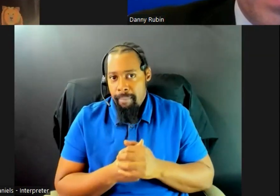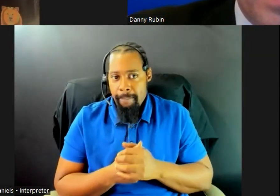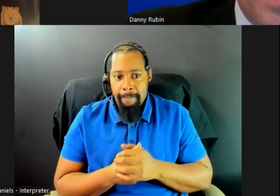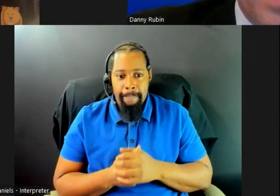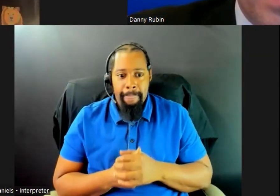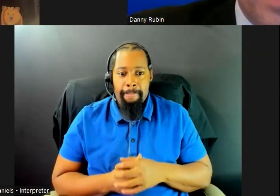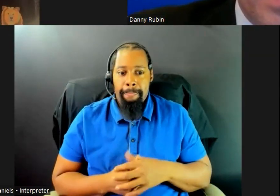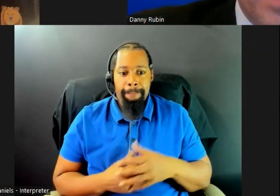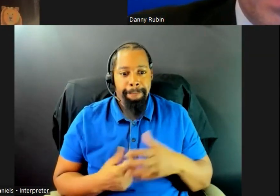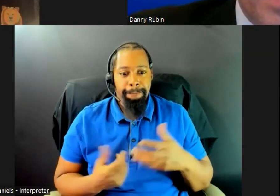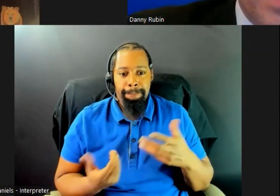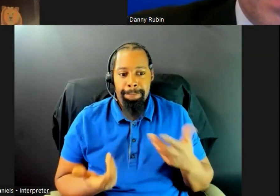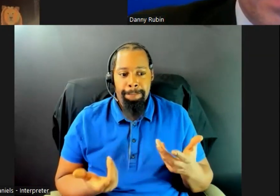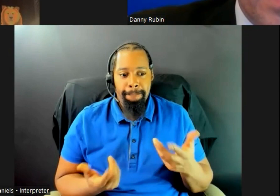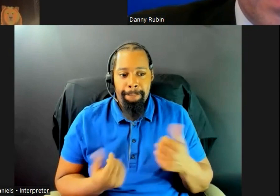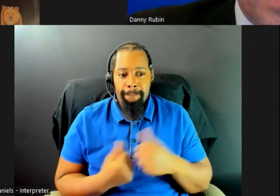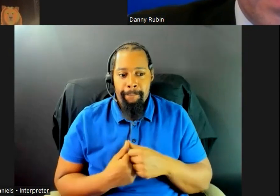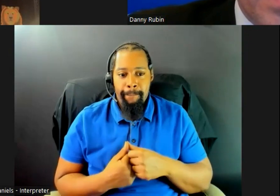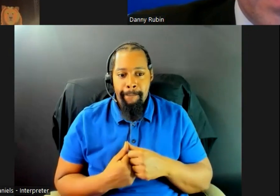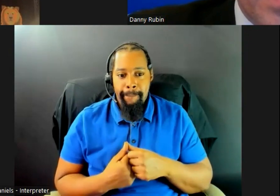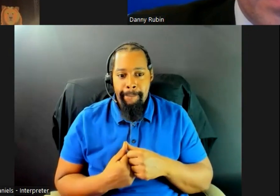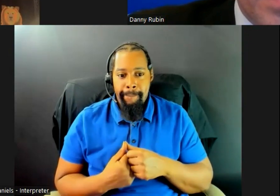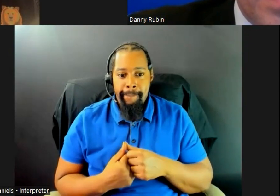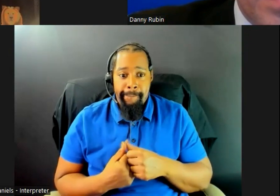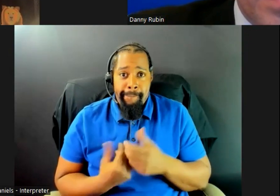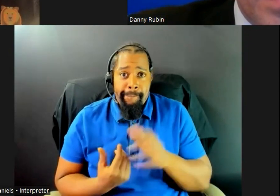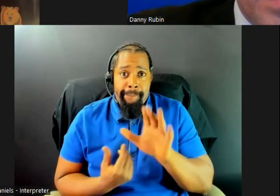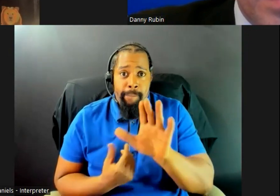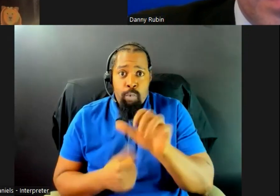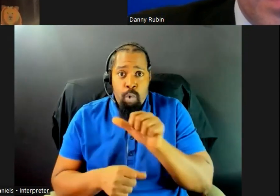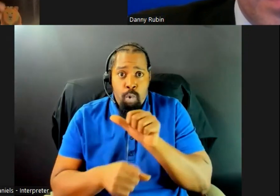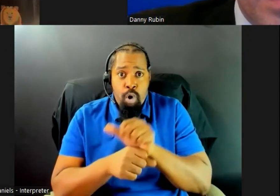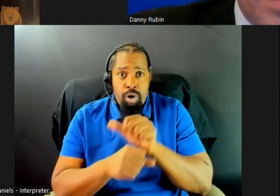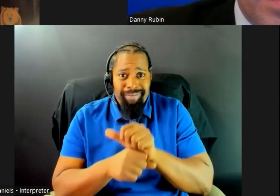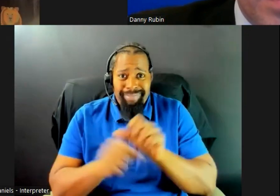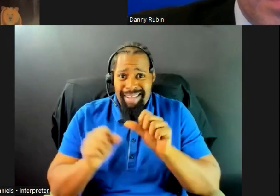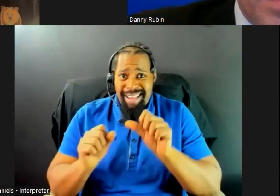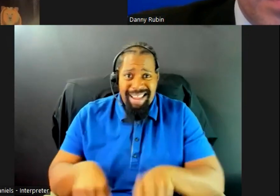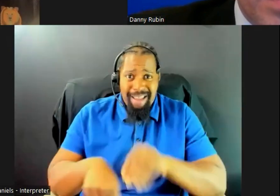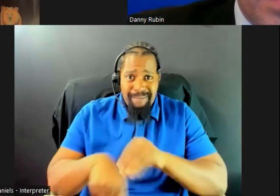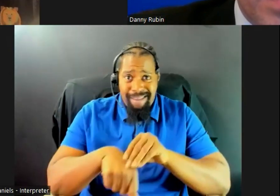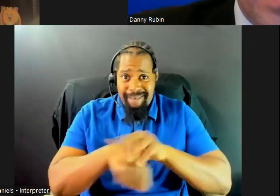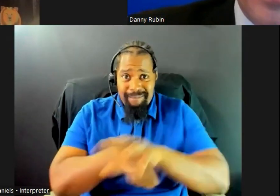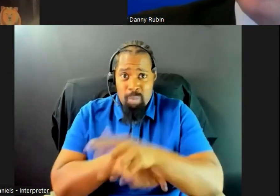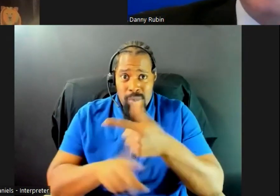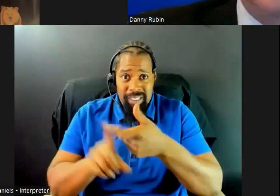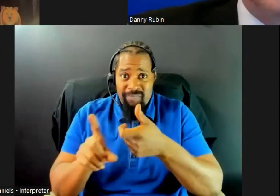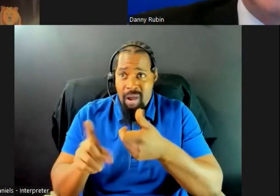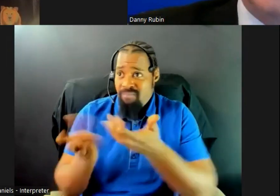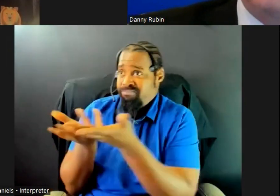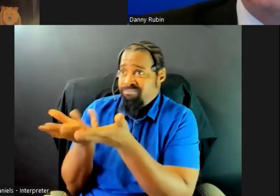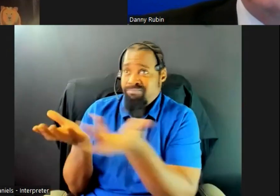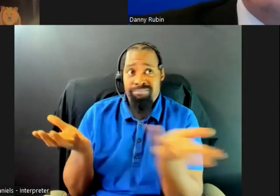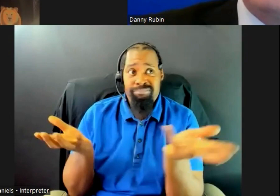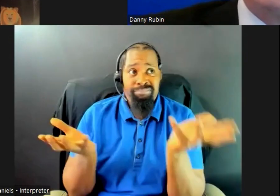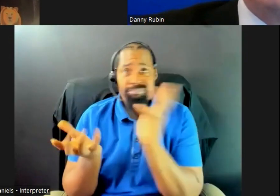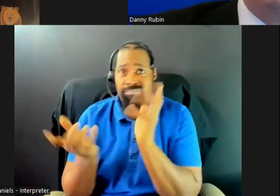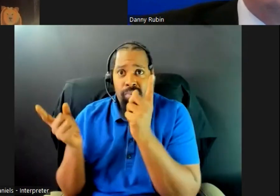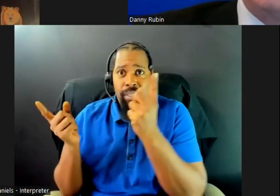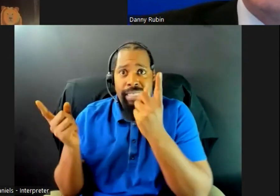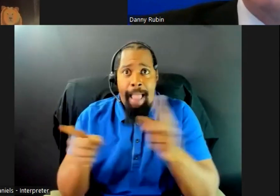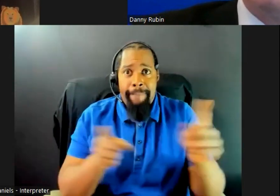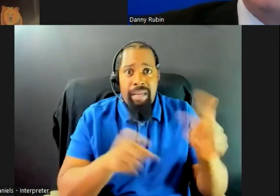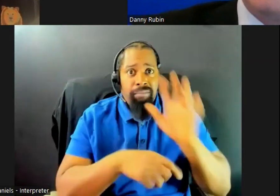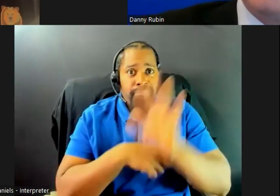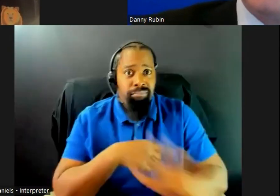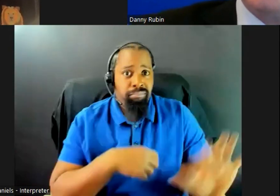on everything that's happening in the world. It is so easy to discover these things today. Amazing.